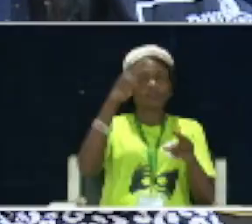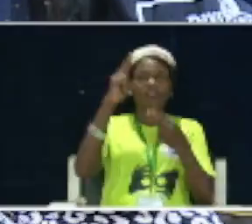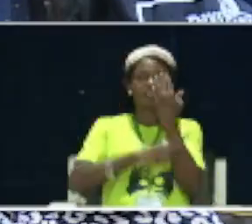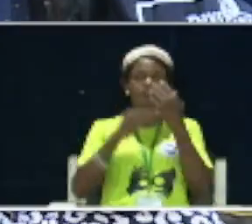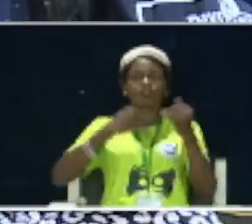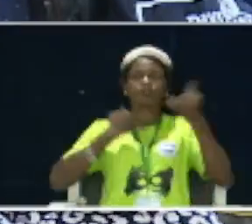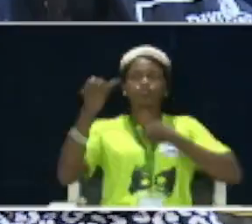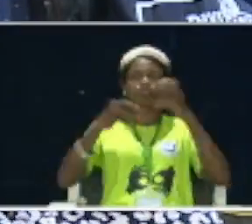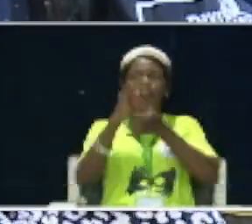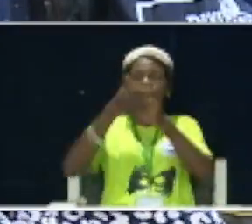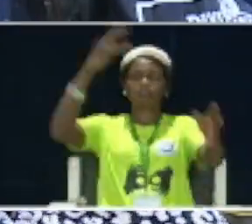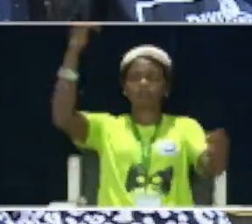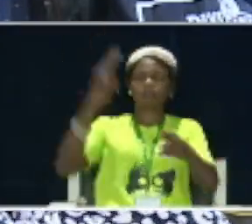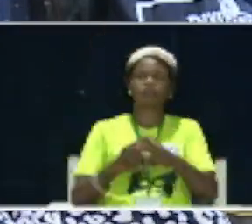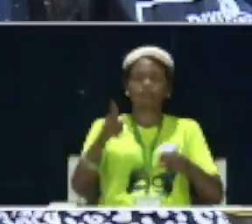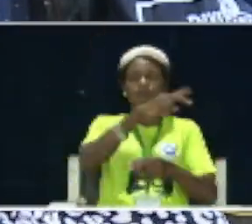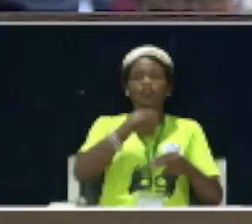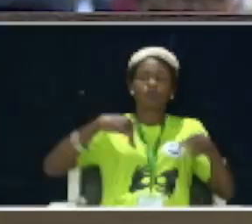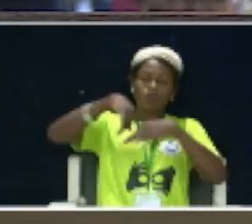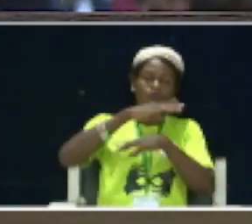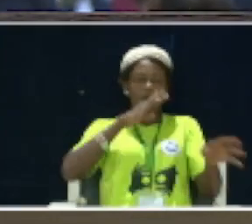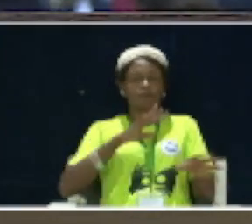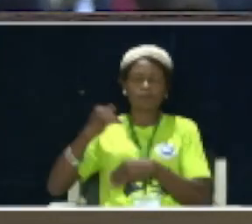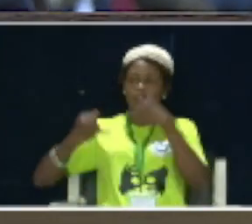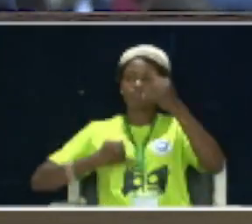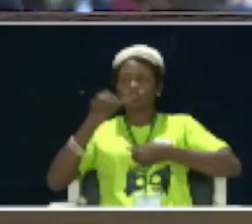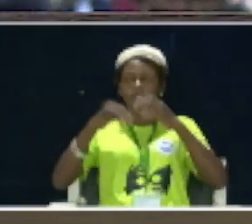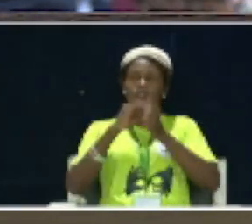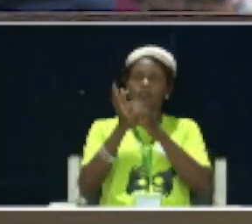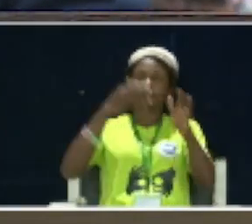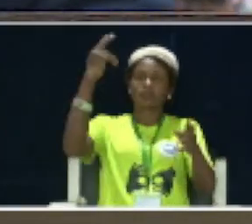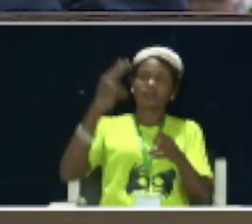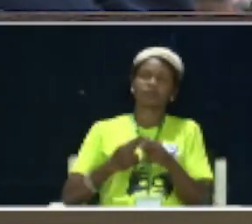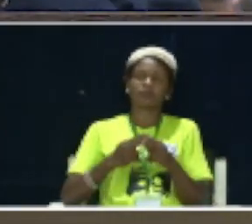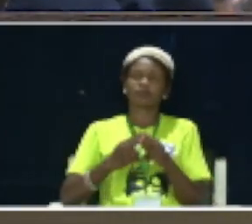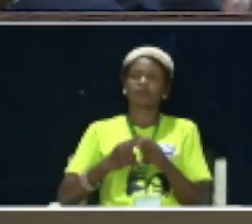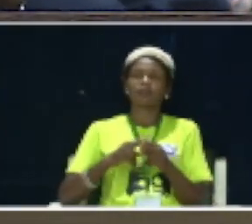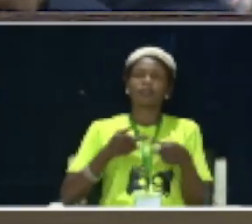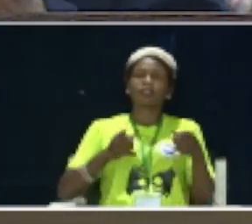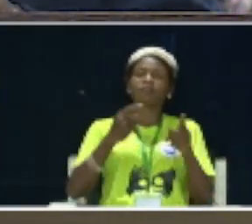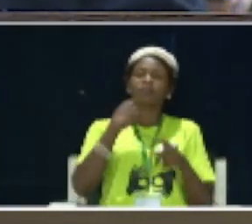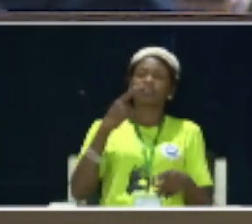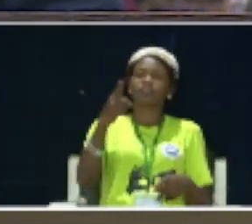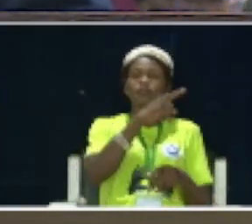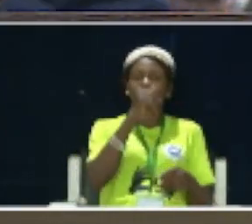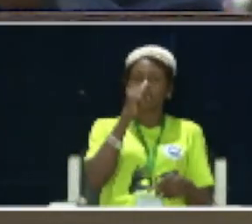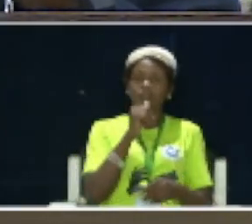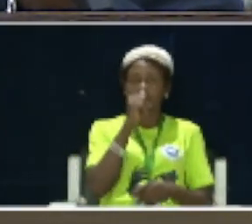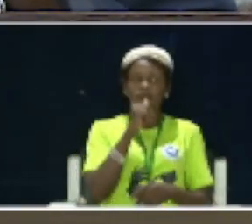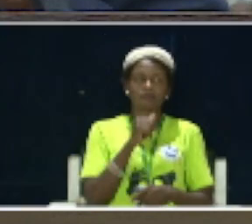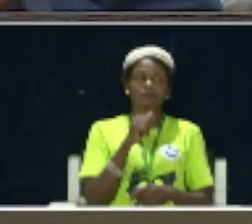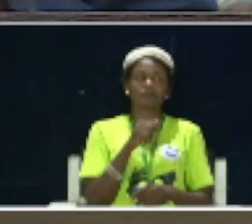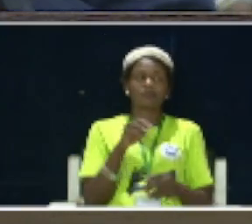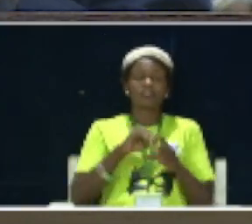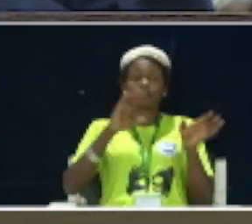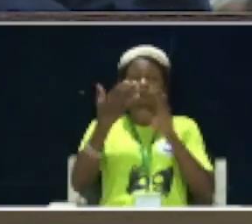joy, you will have overflowing joy. But let me tell you the secret. Presence of